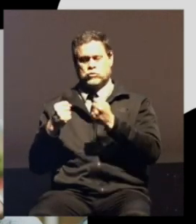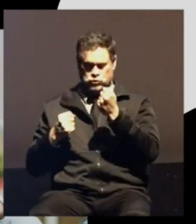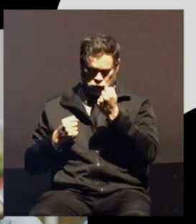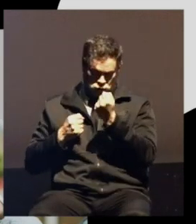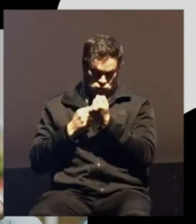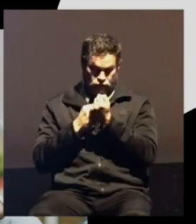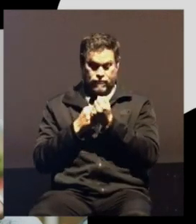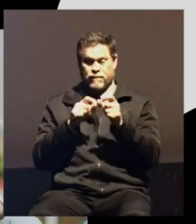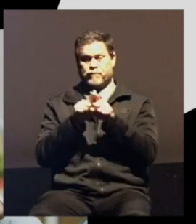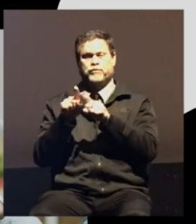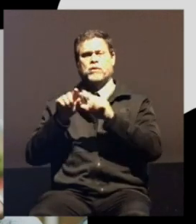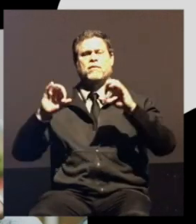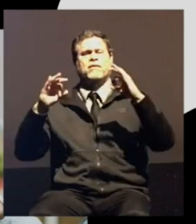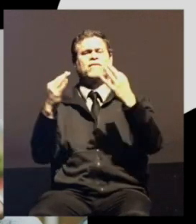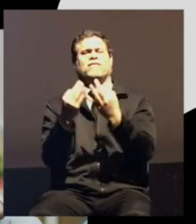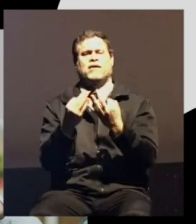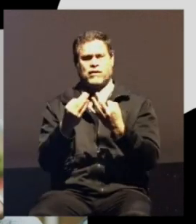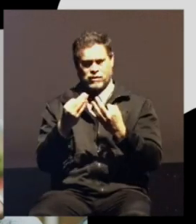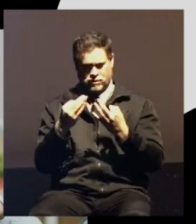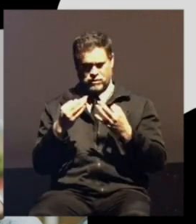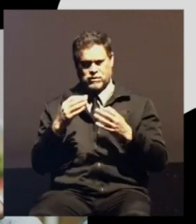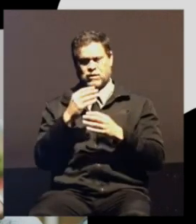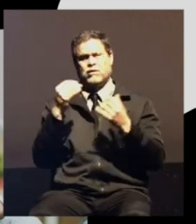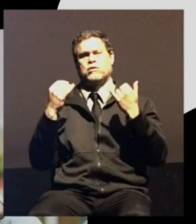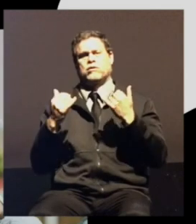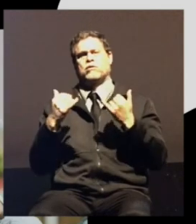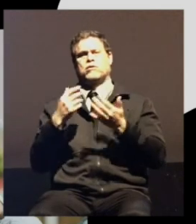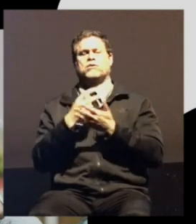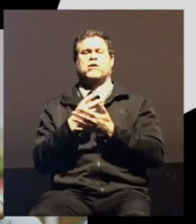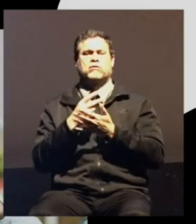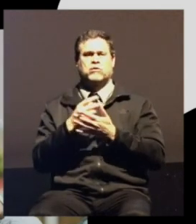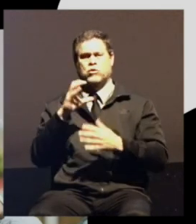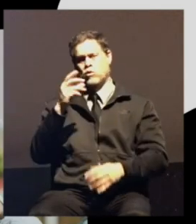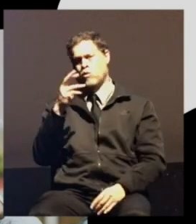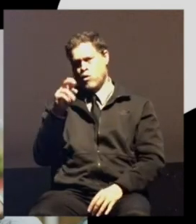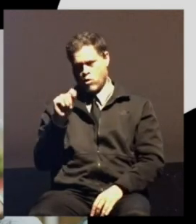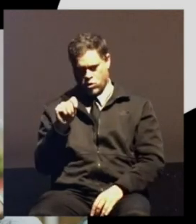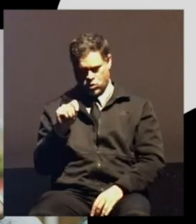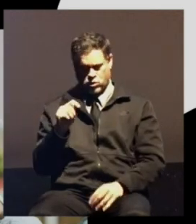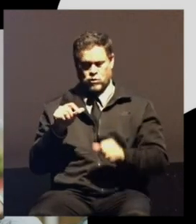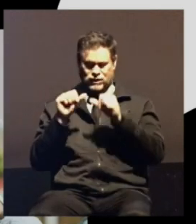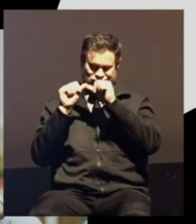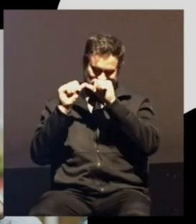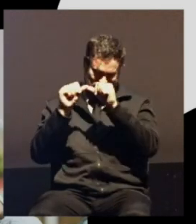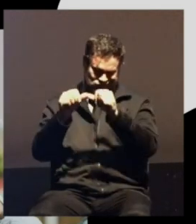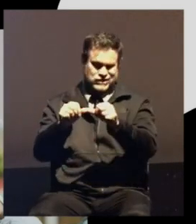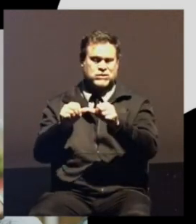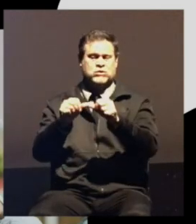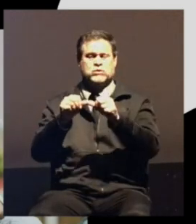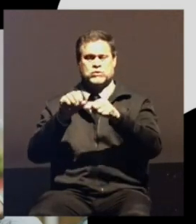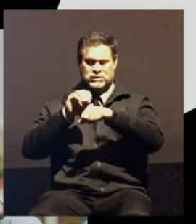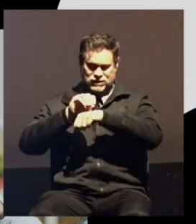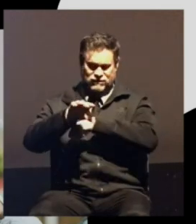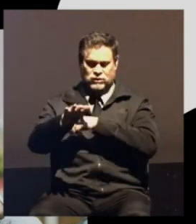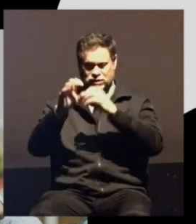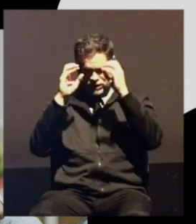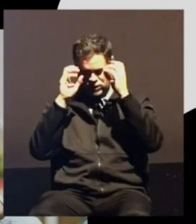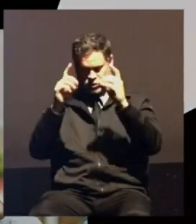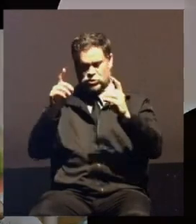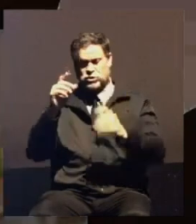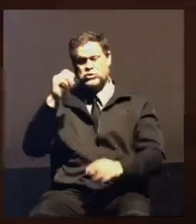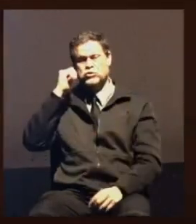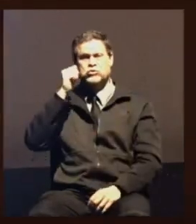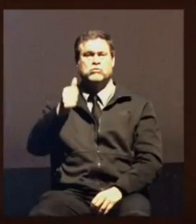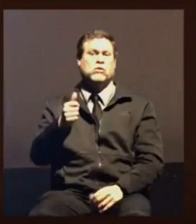support, as well as my family and my current doctoral cohort. I want to continue to influence the education of